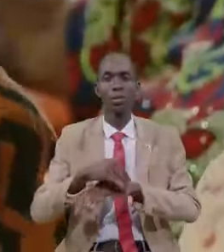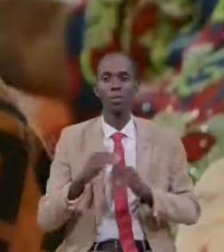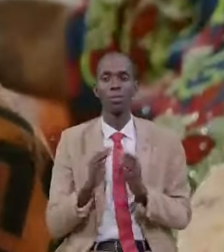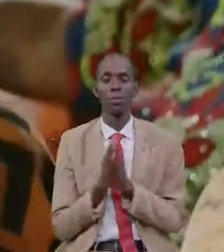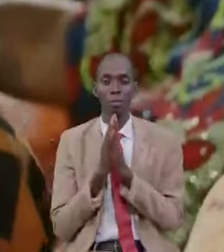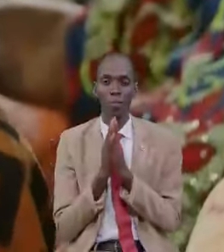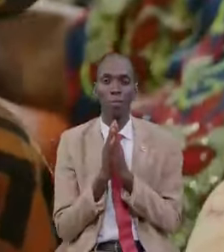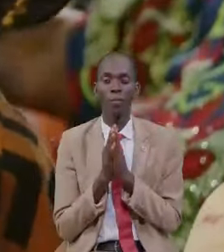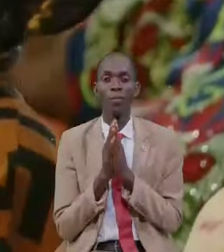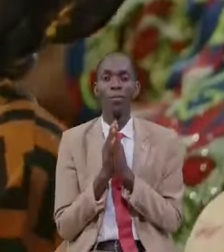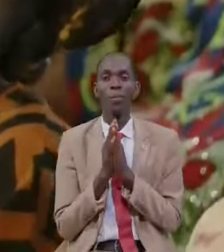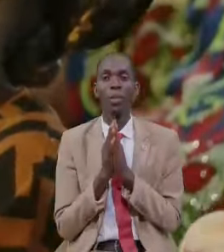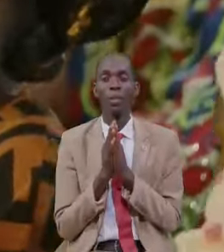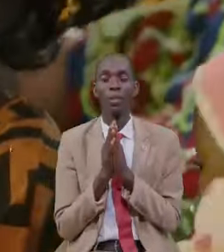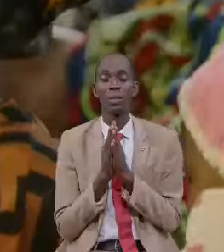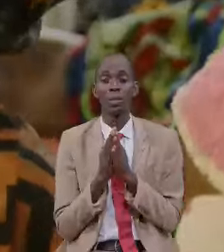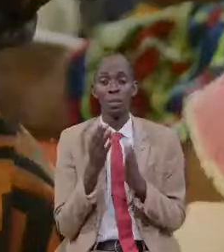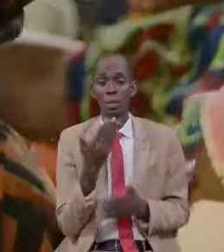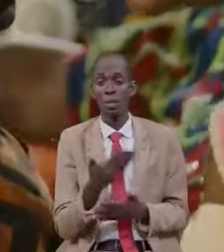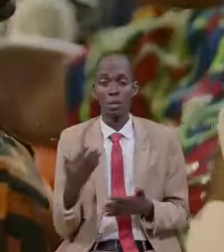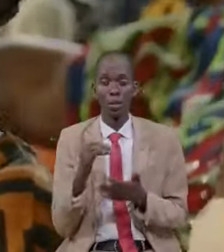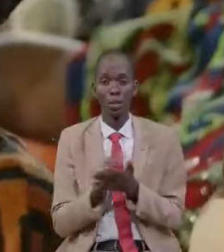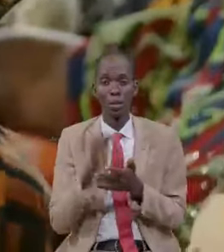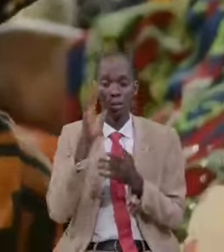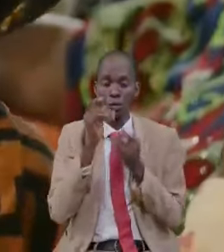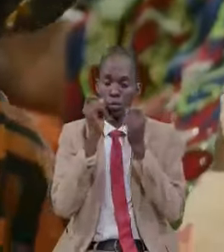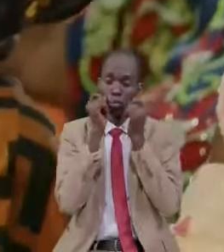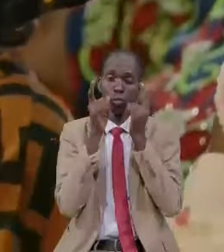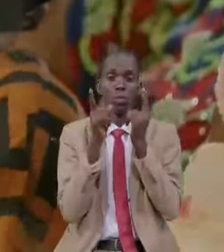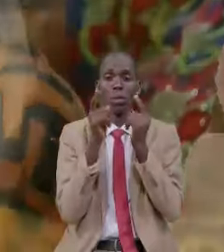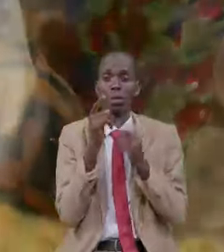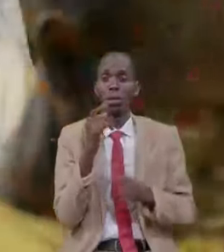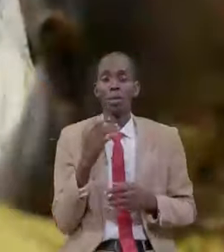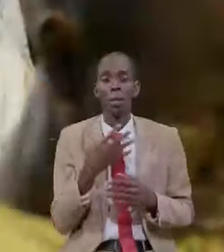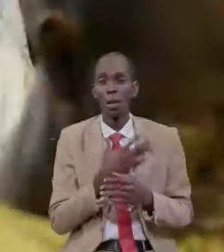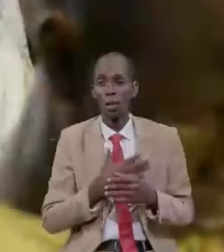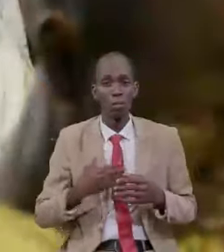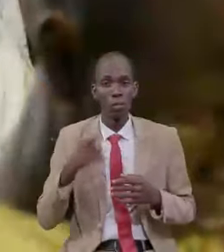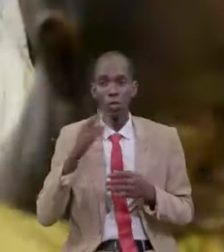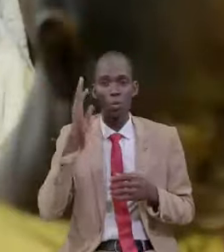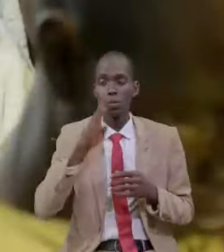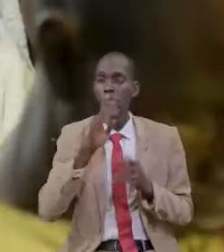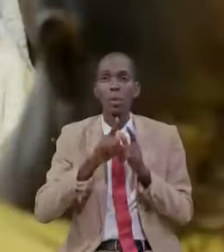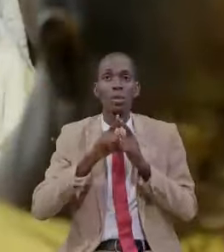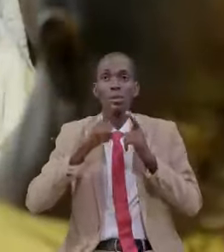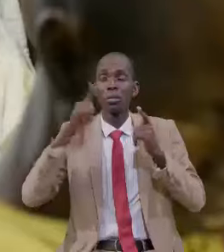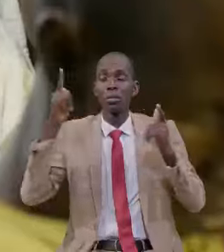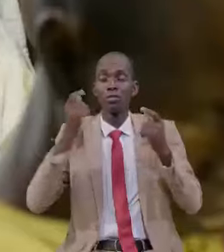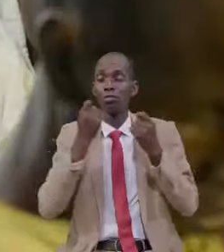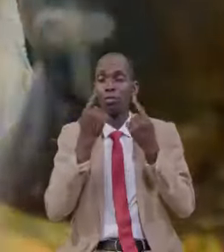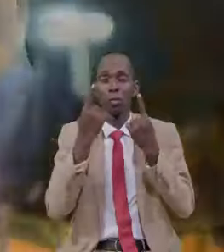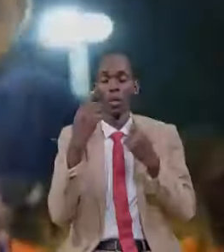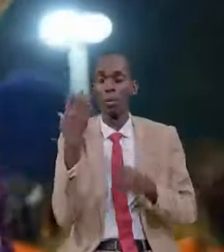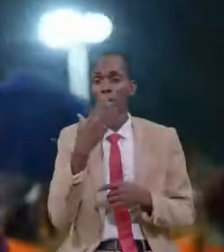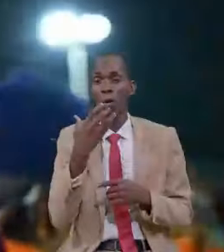Things that will shock you, surprise you, amaze you will happen to you.